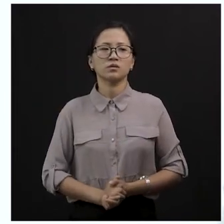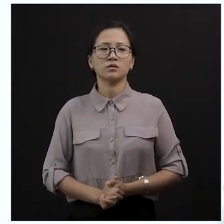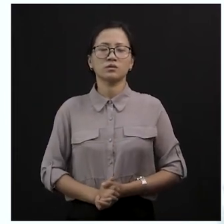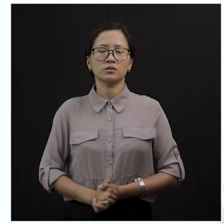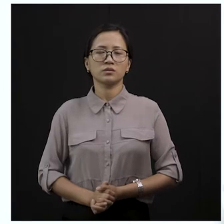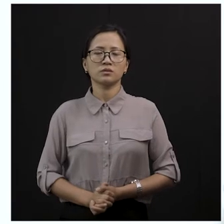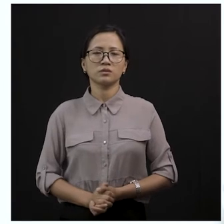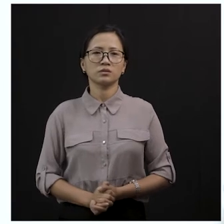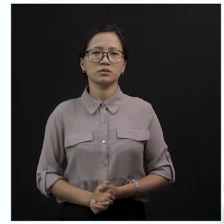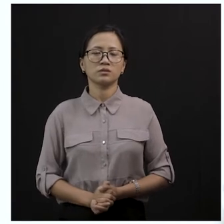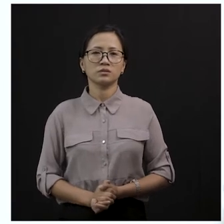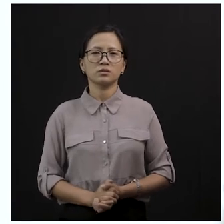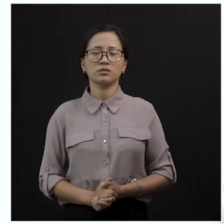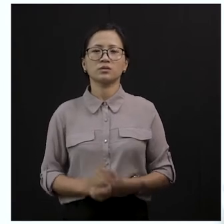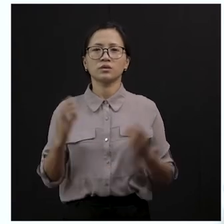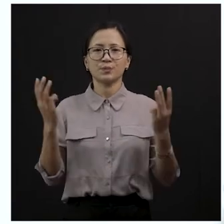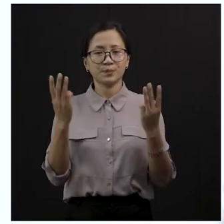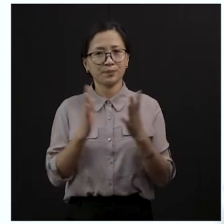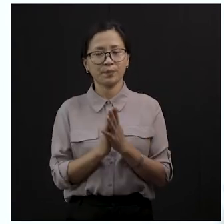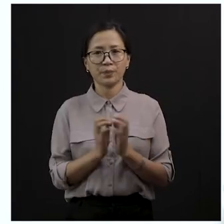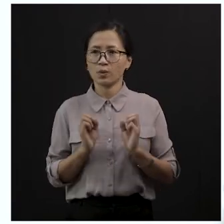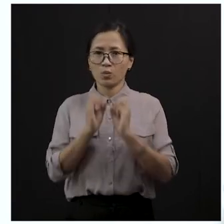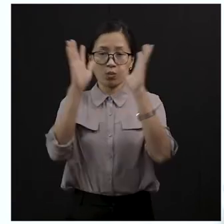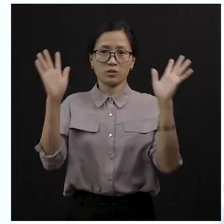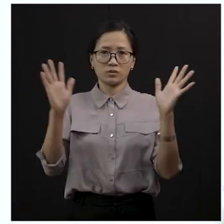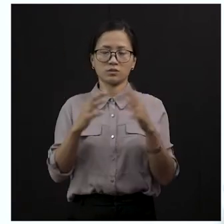what the meanings are. Now first is wonder,